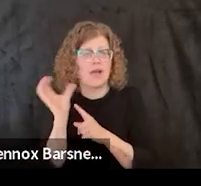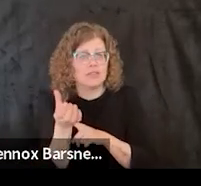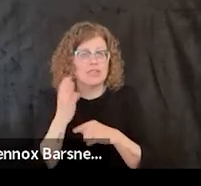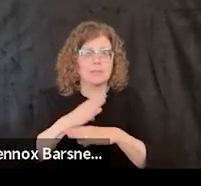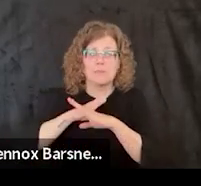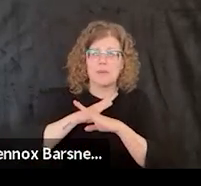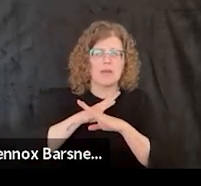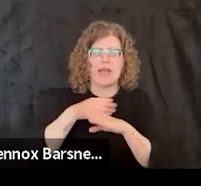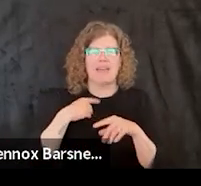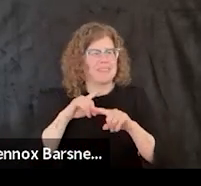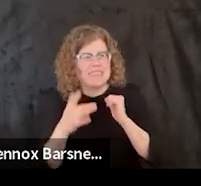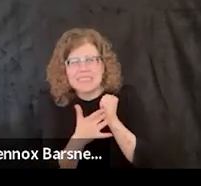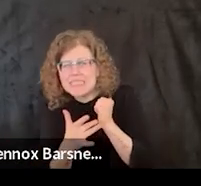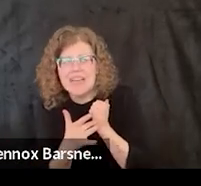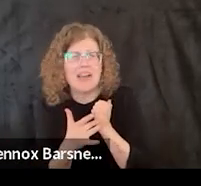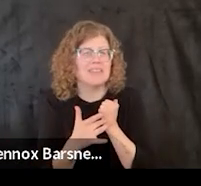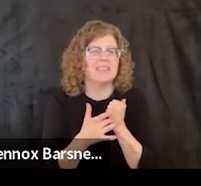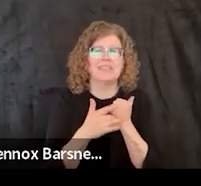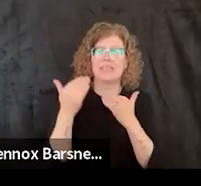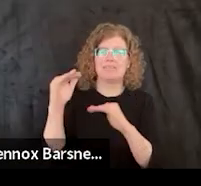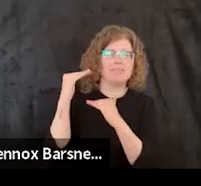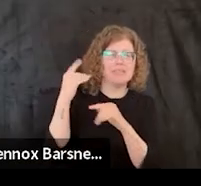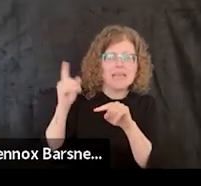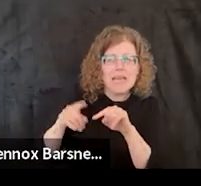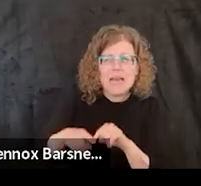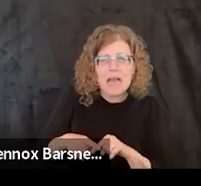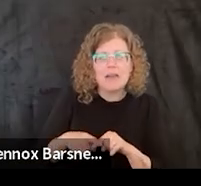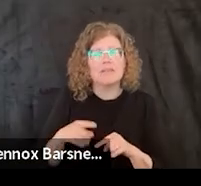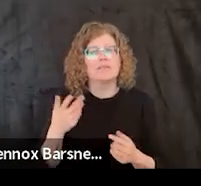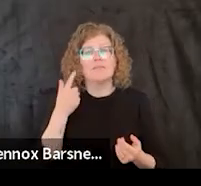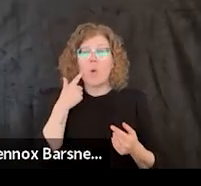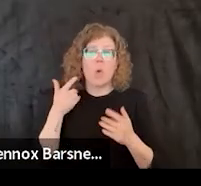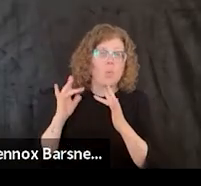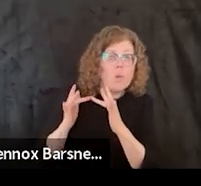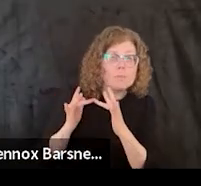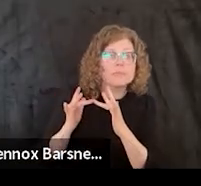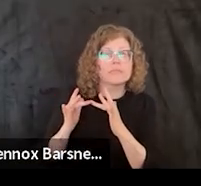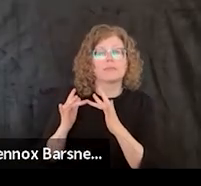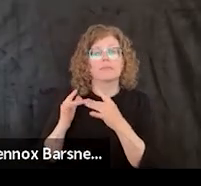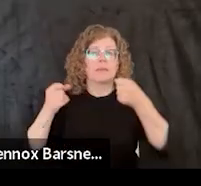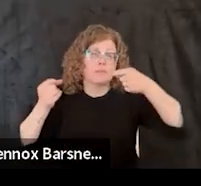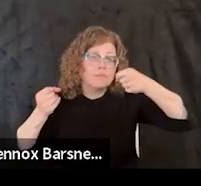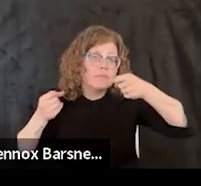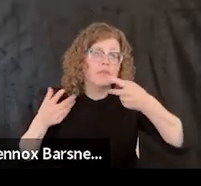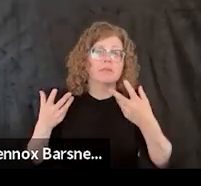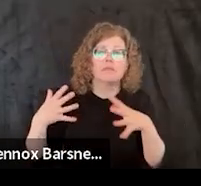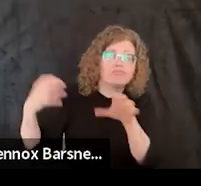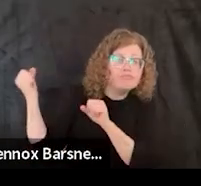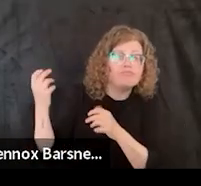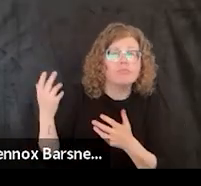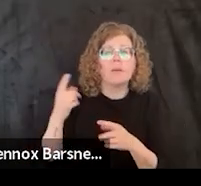barriers, limited internet or computer access, and additional barriers that are not listed